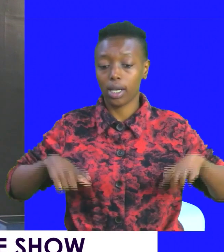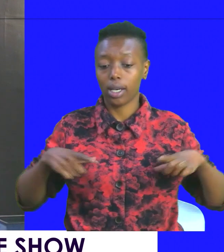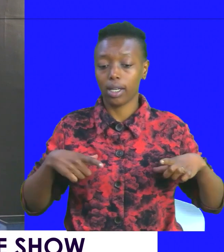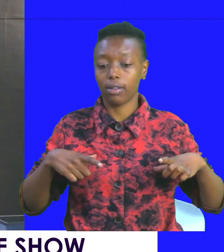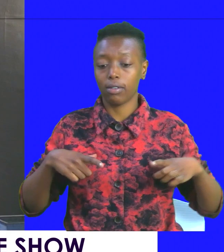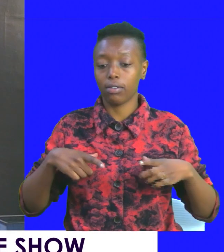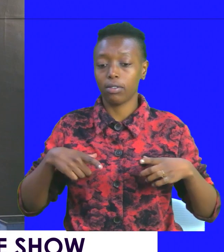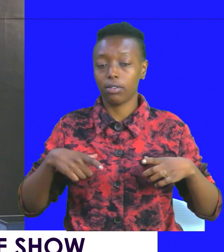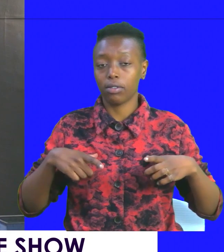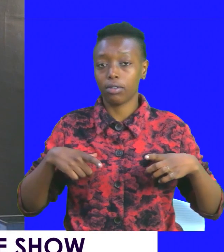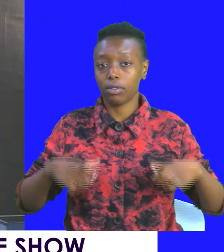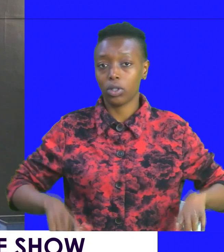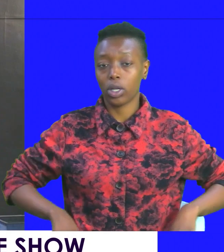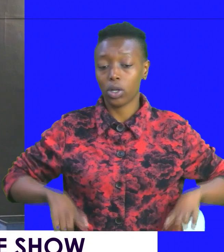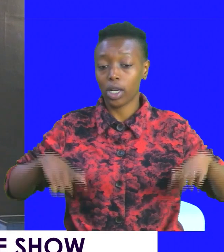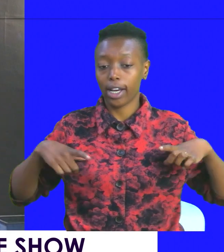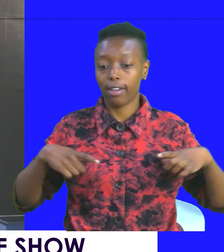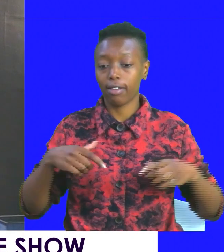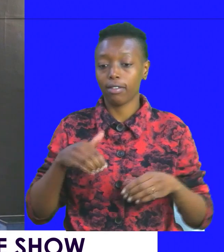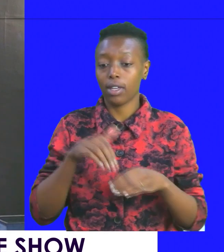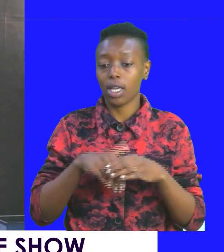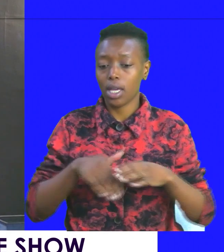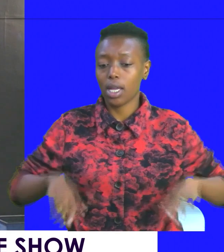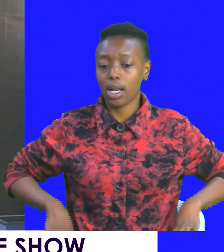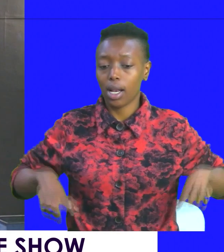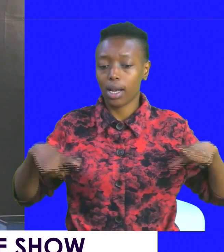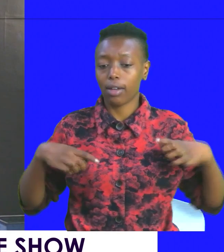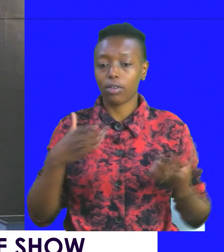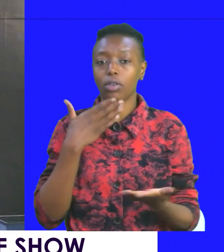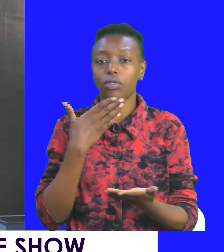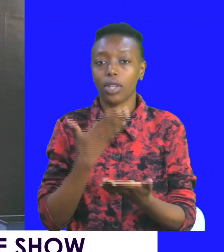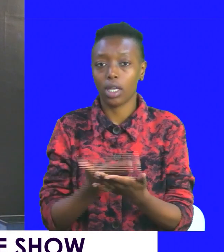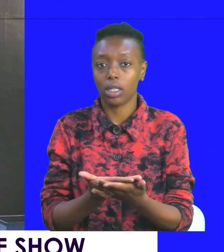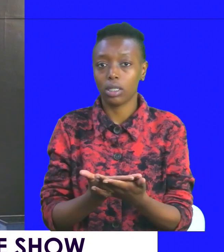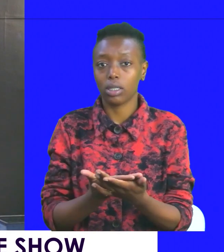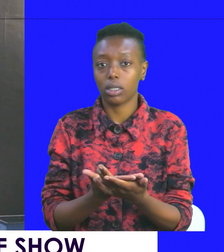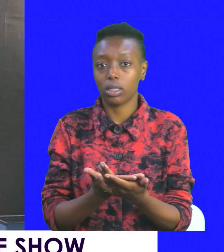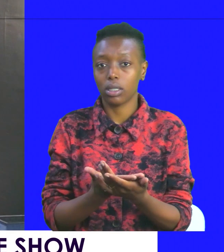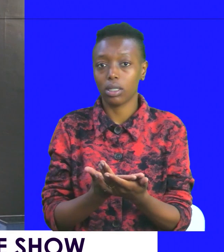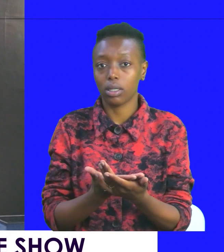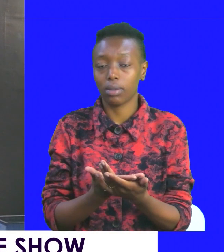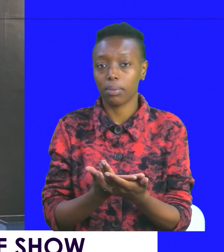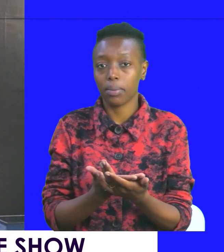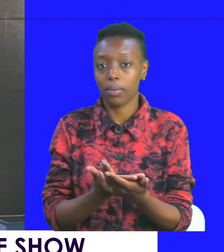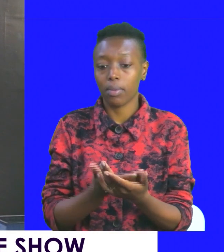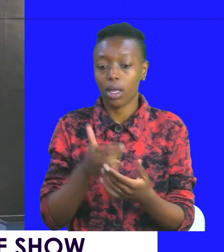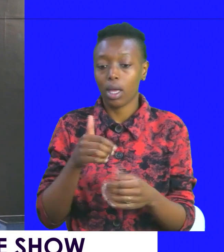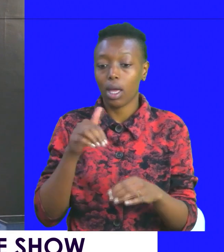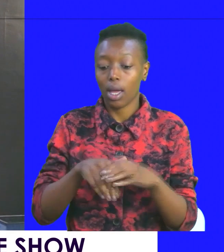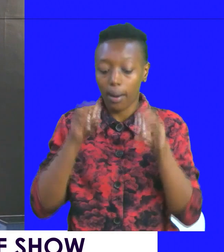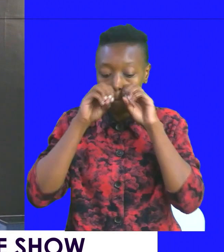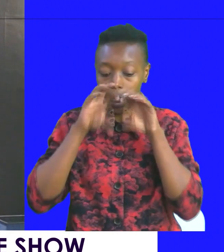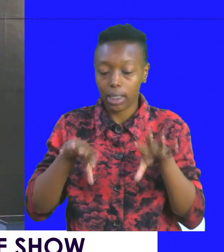thanksgiving. You live a life of marveling at the blessings of God